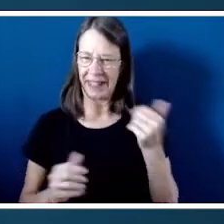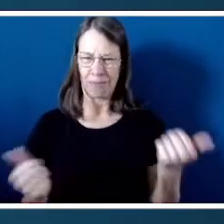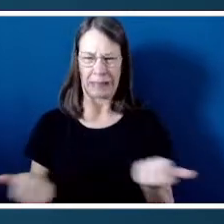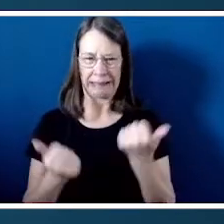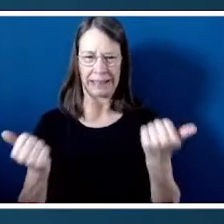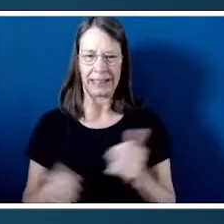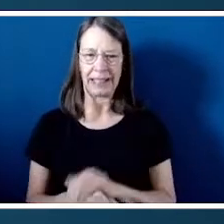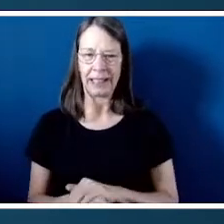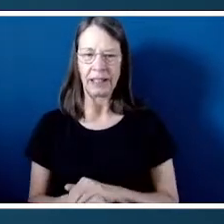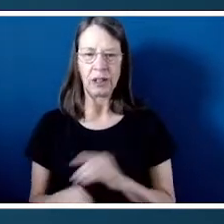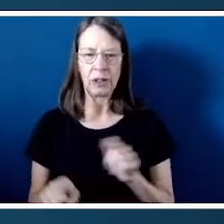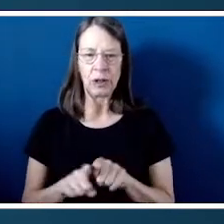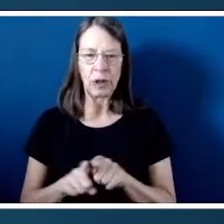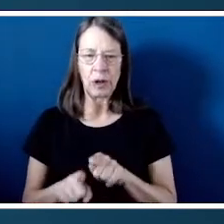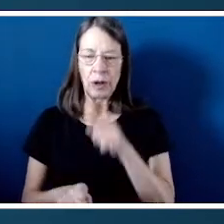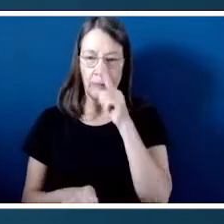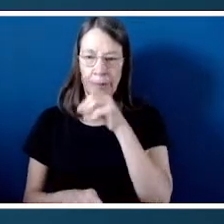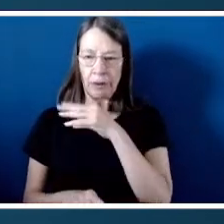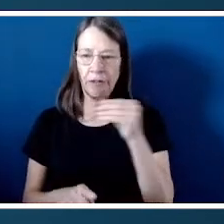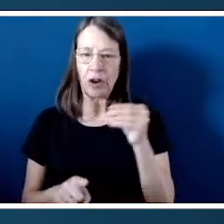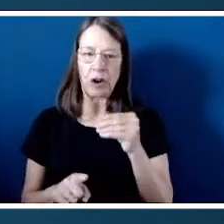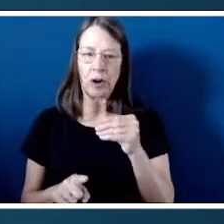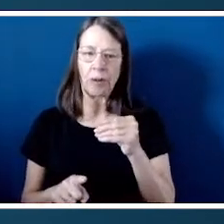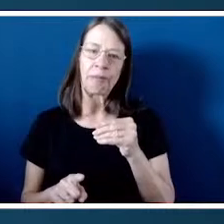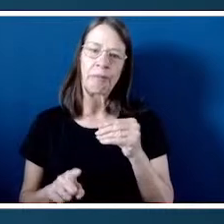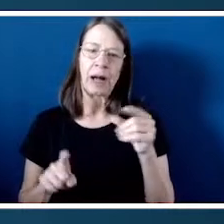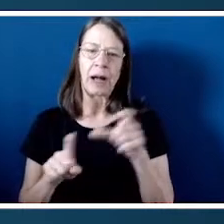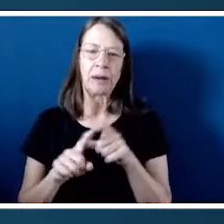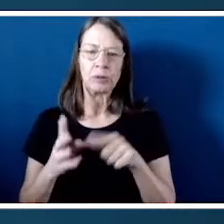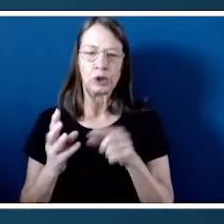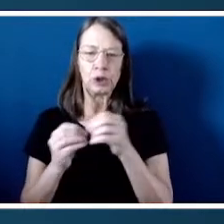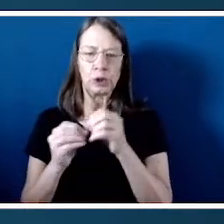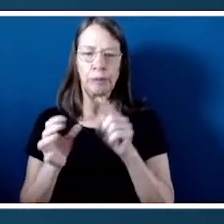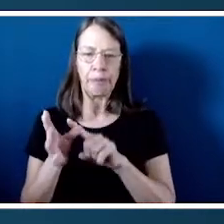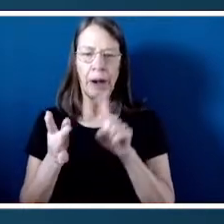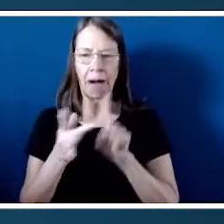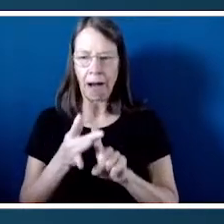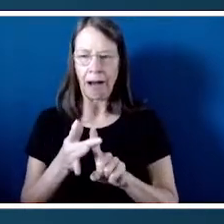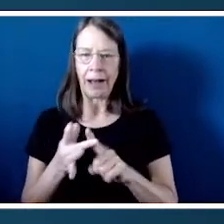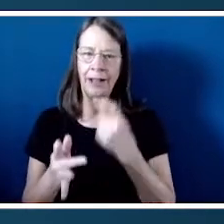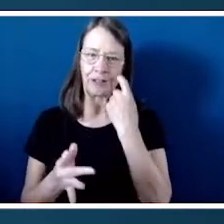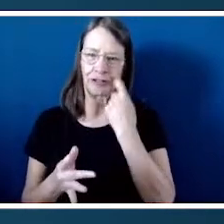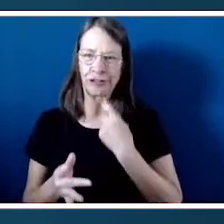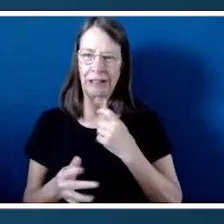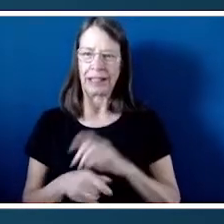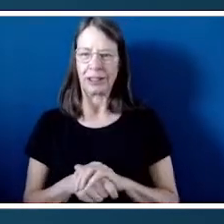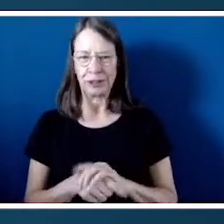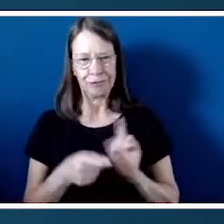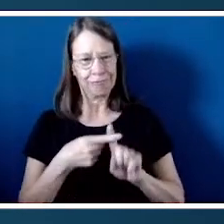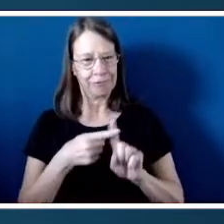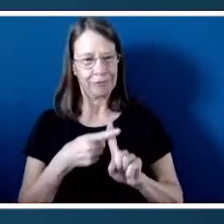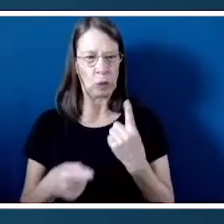from COP28 in Dubai and are fighting to keep the 1.5 degree alive. Thank you.